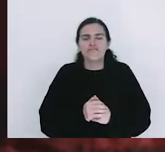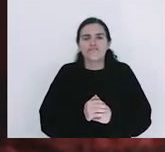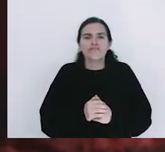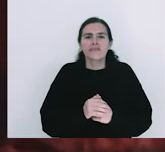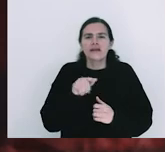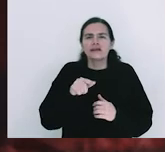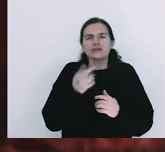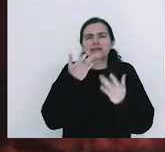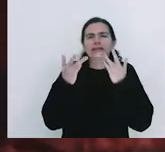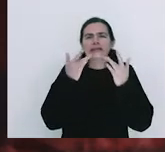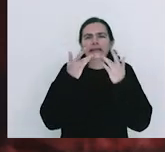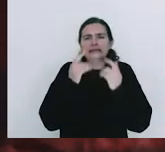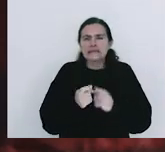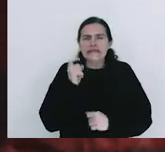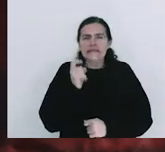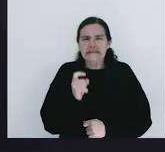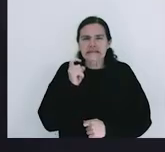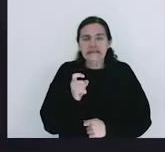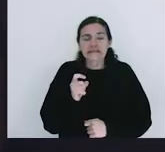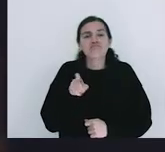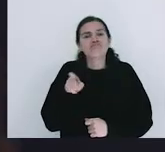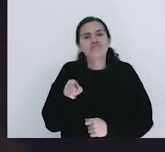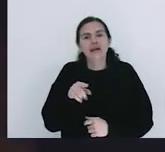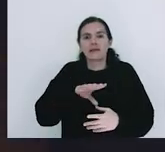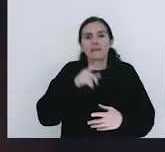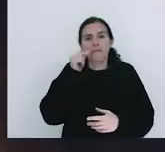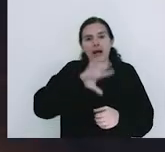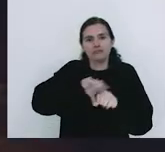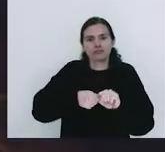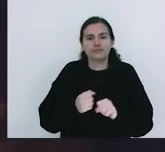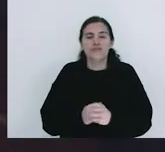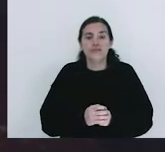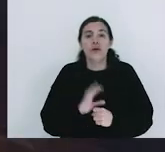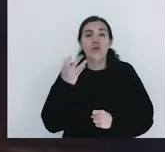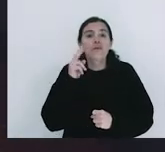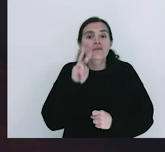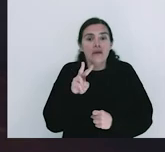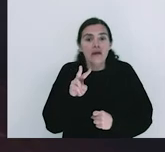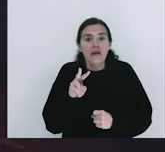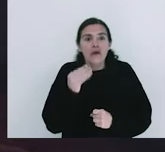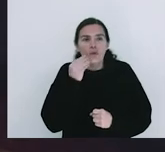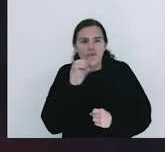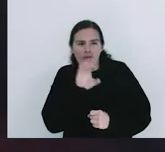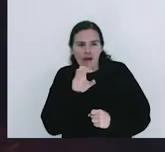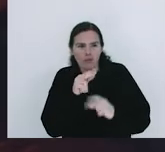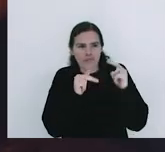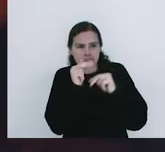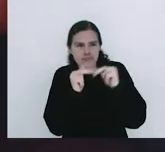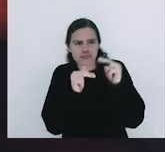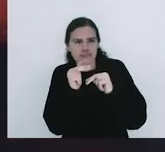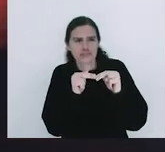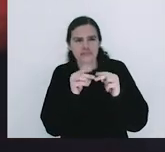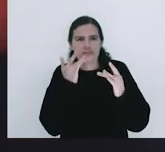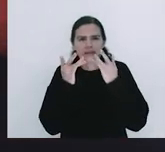this theater of cruelty, which is the destruction of the father. And when you look at the construction of this theater, on